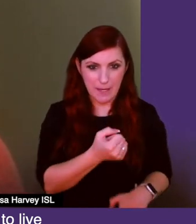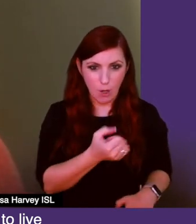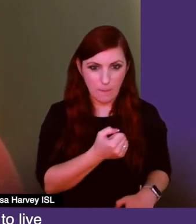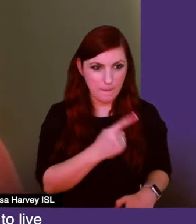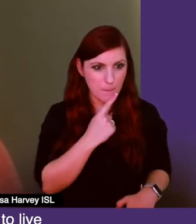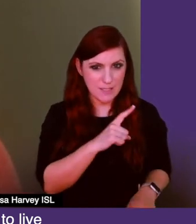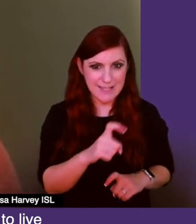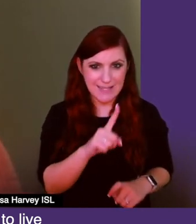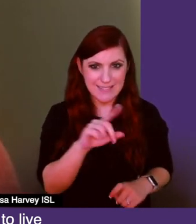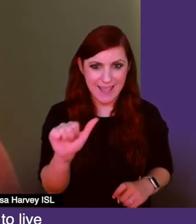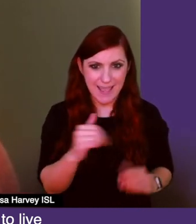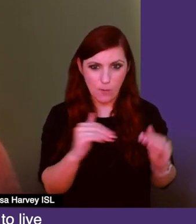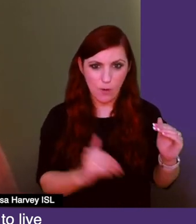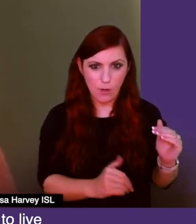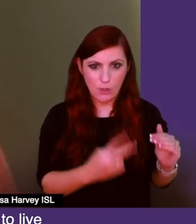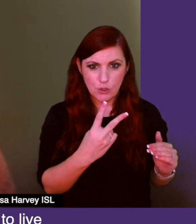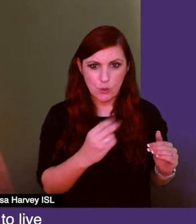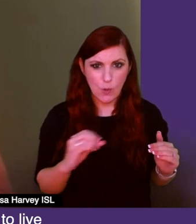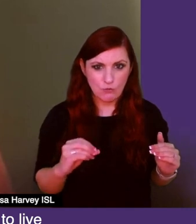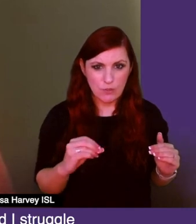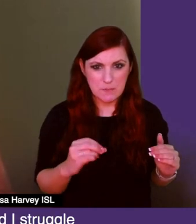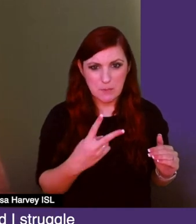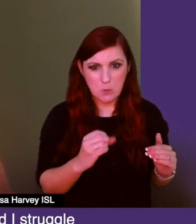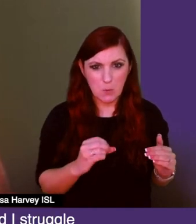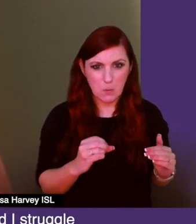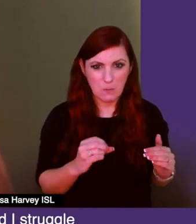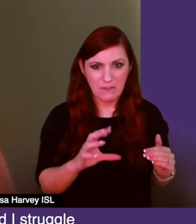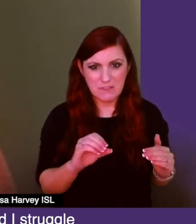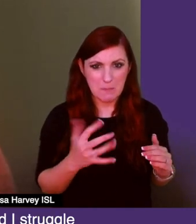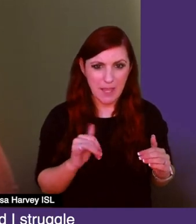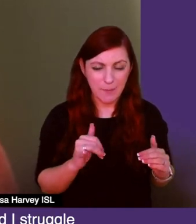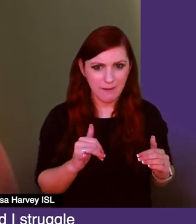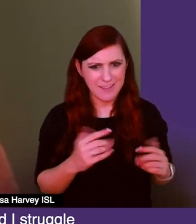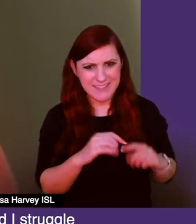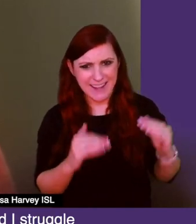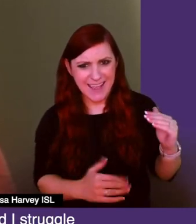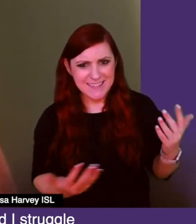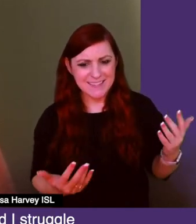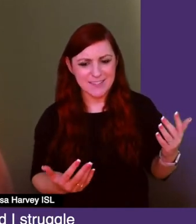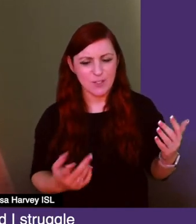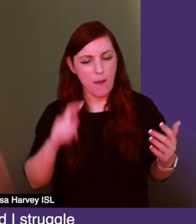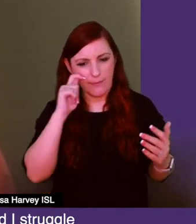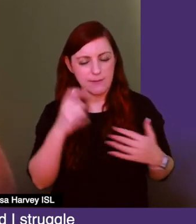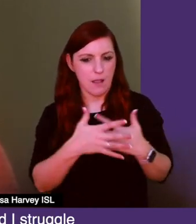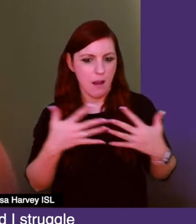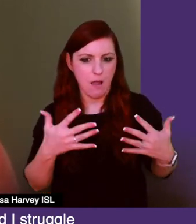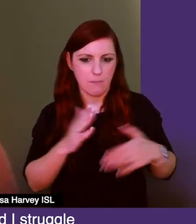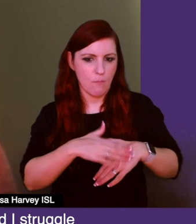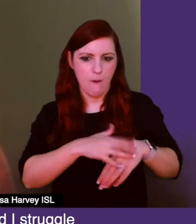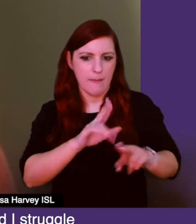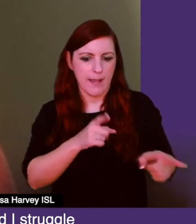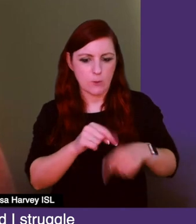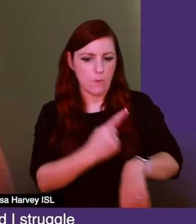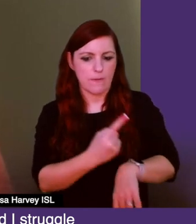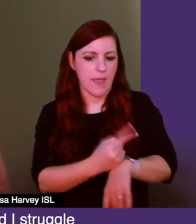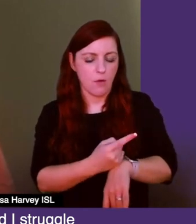the disability benefits remain at what, 200 a week, maybe at a push 250. So I feel there is a lot to be done. And rather